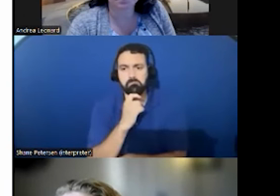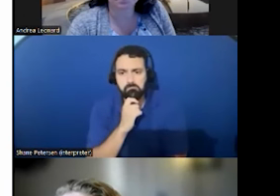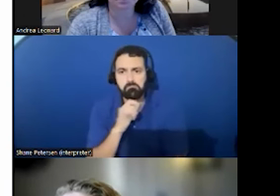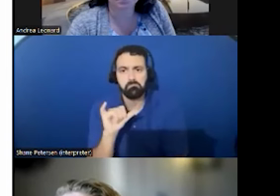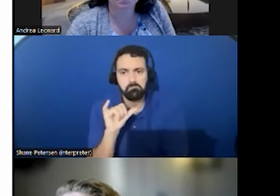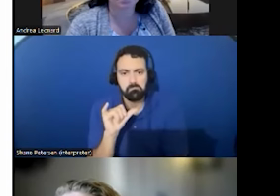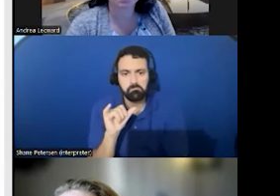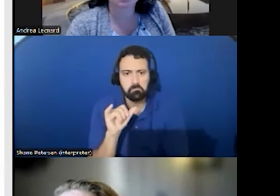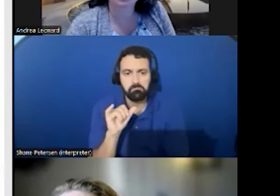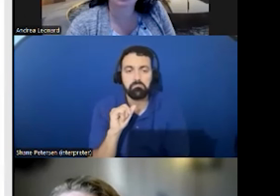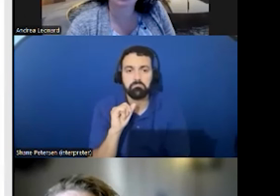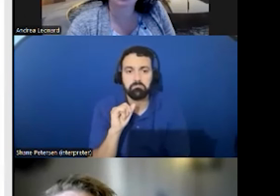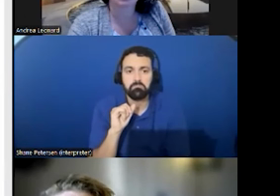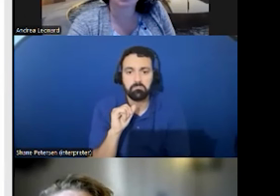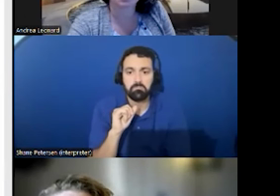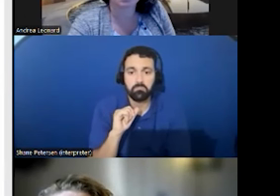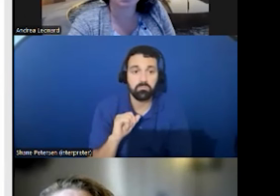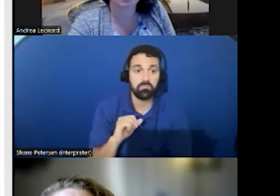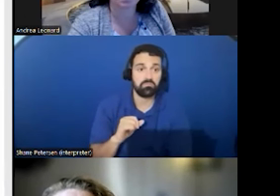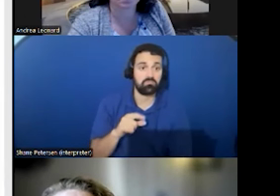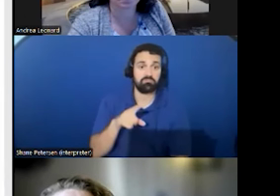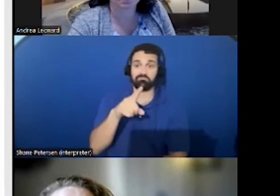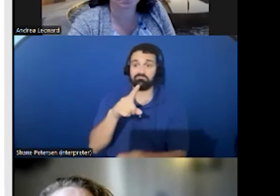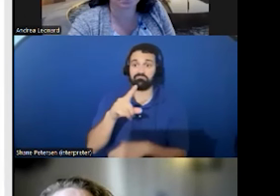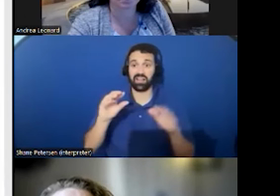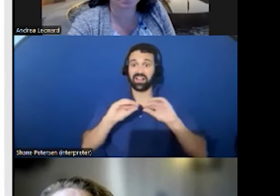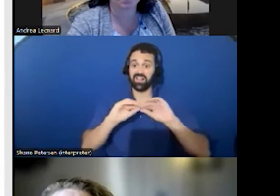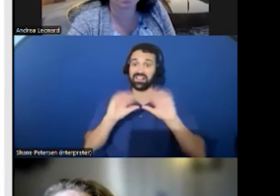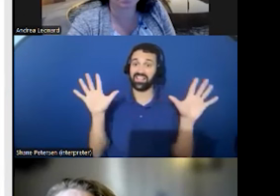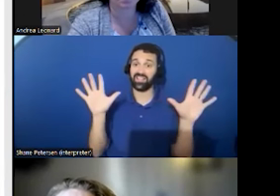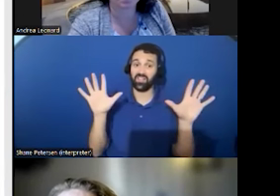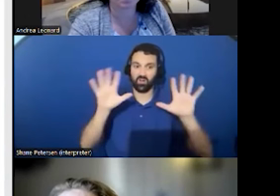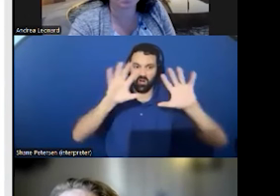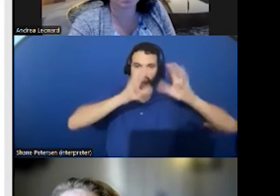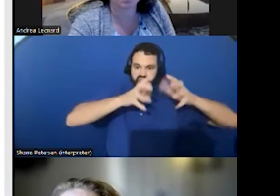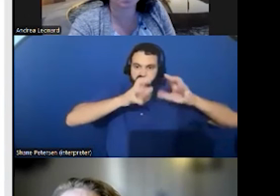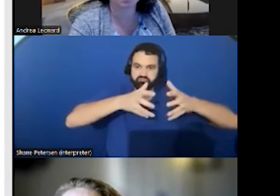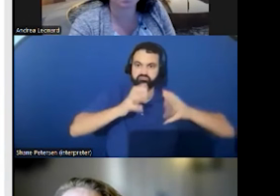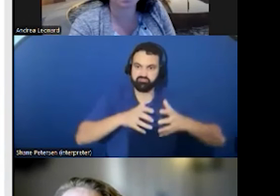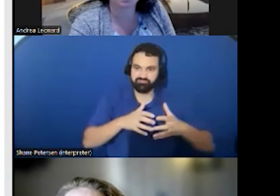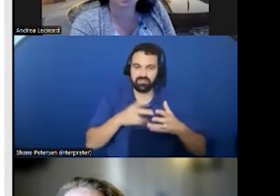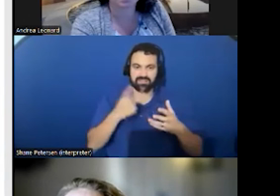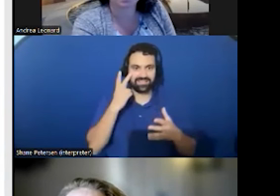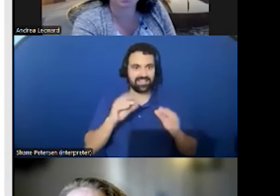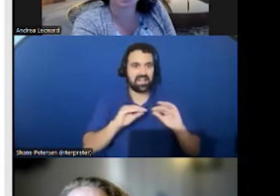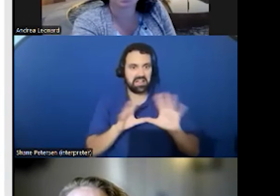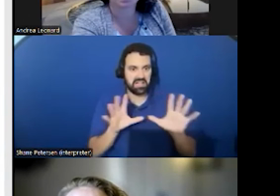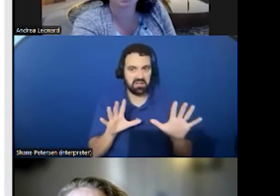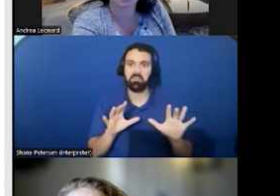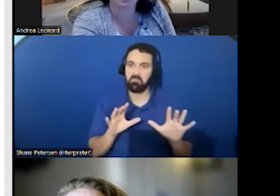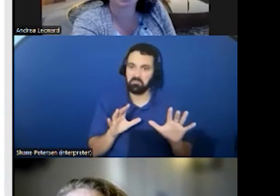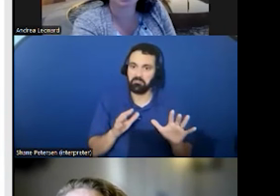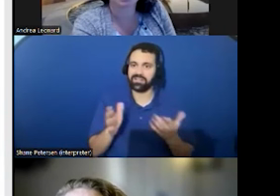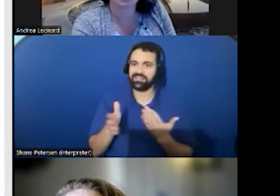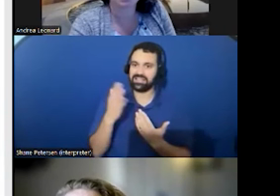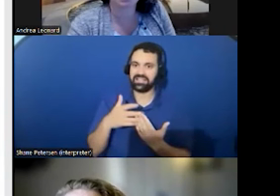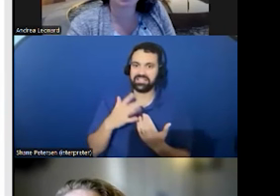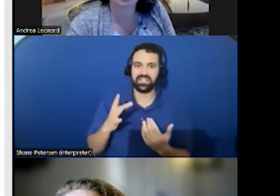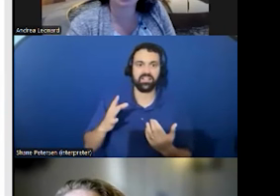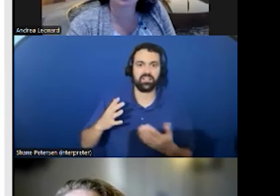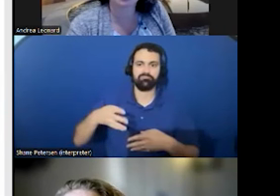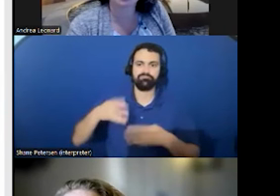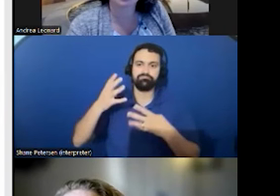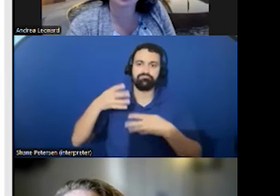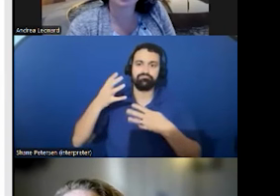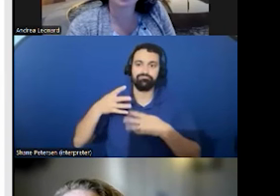like Andrea said, it looks better, it's chunked better, so it's easier to go through. But also, one thing you can do